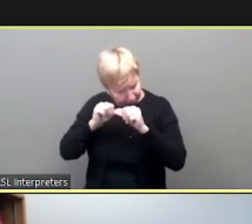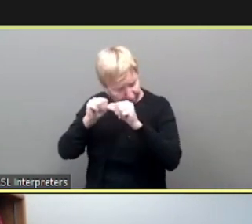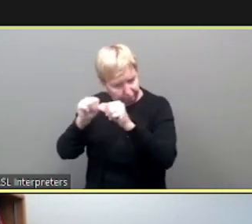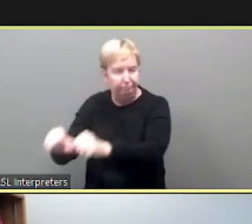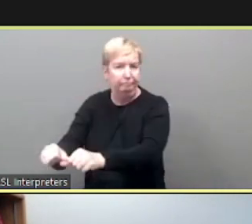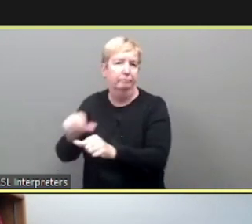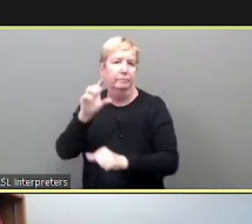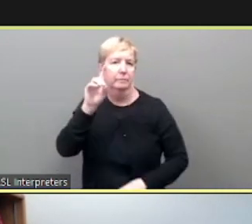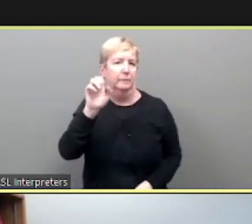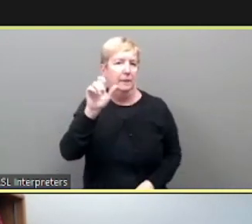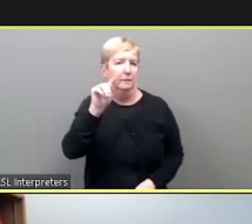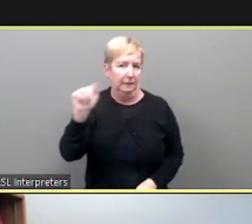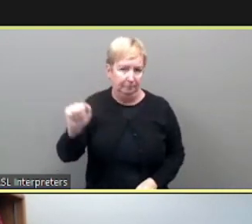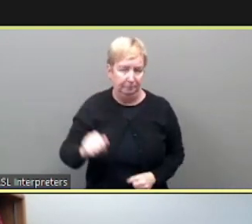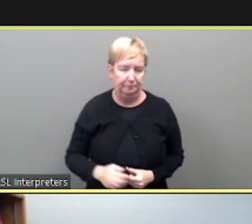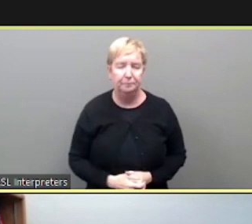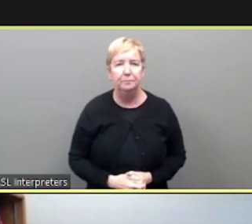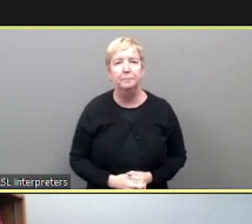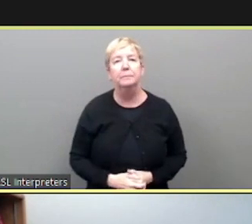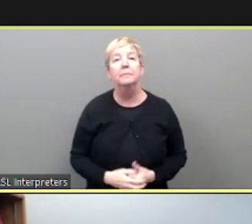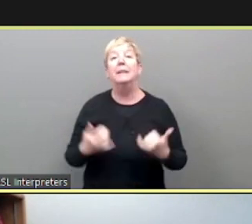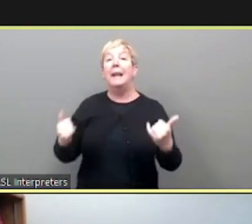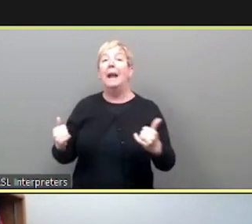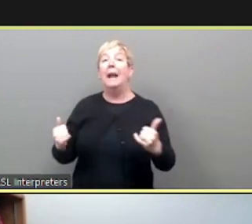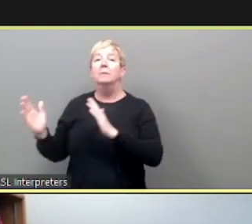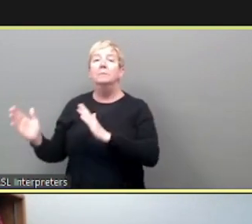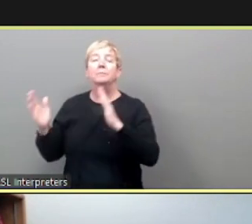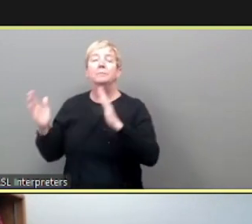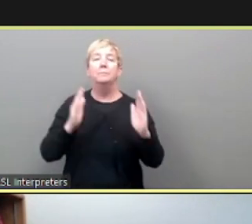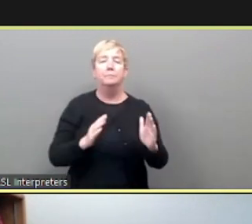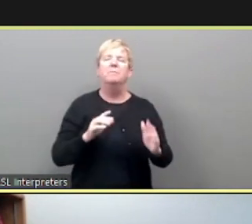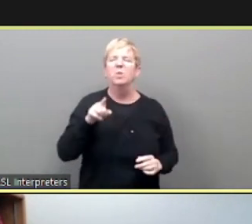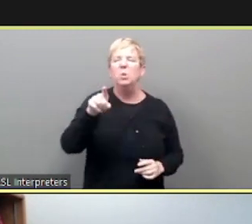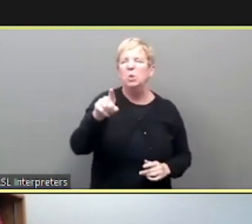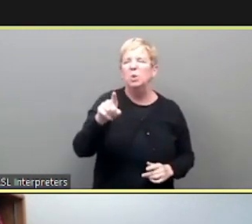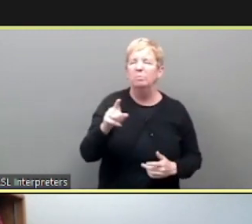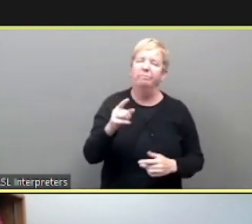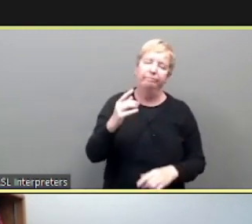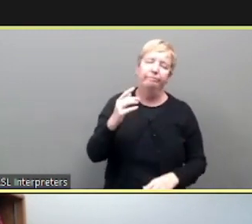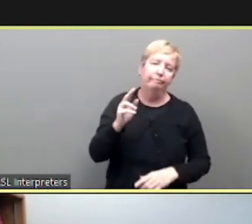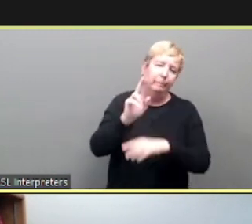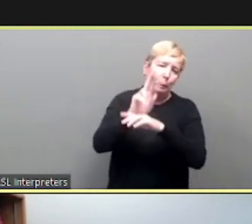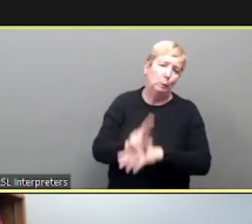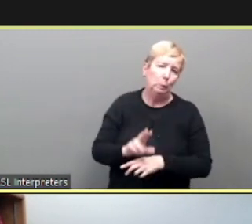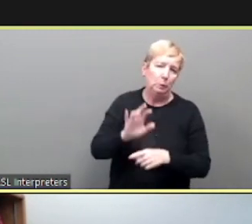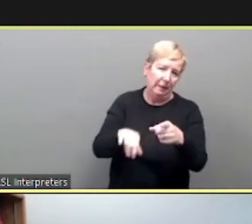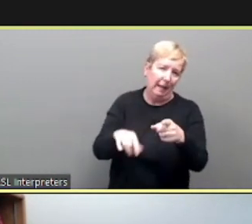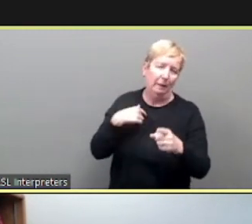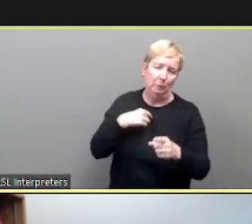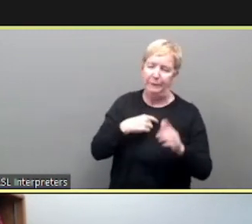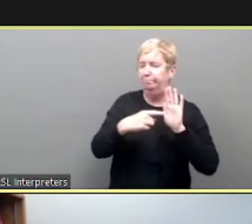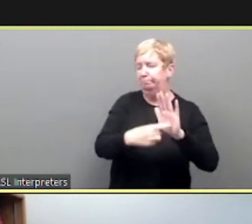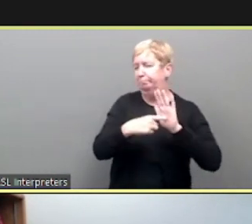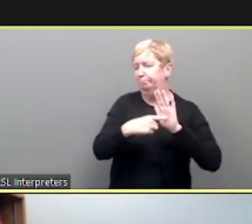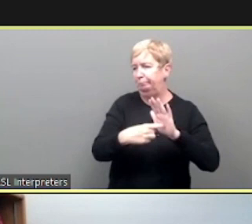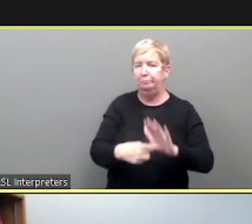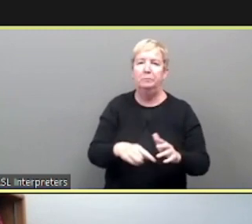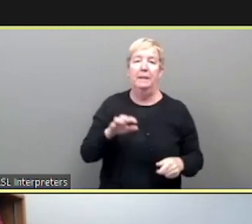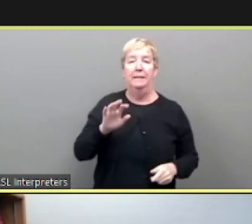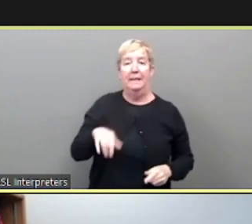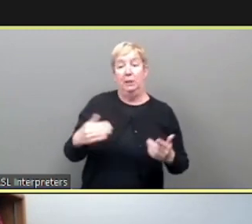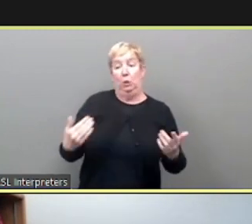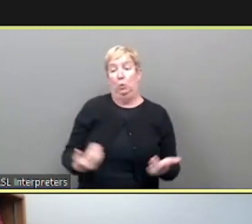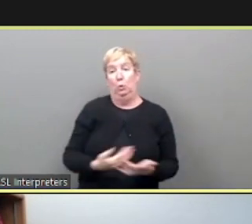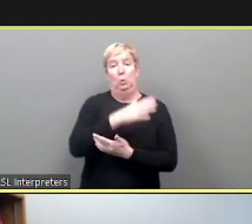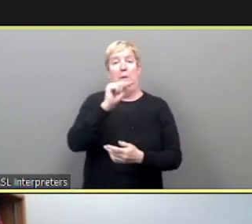So next slide. This is another one that you're familiar with. This graphic depicts new cases reported in